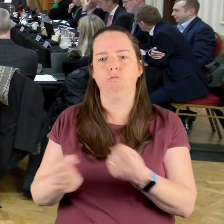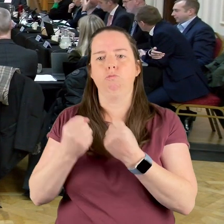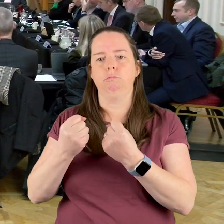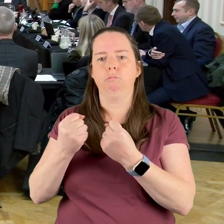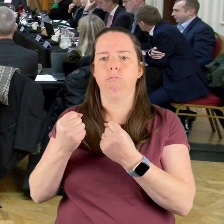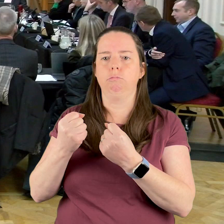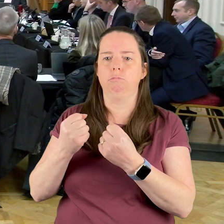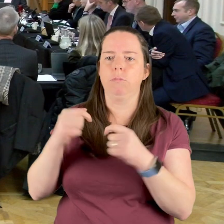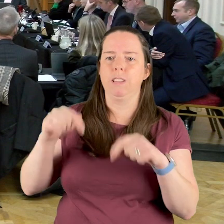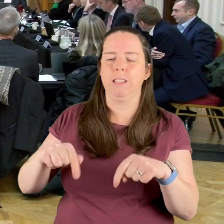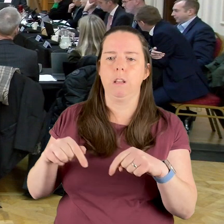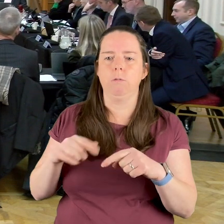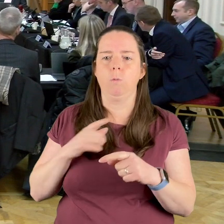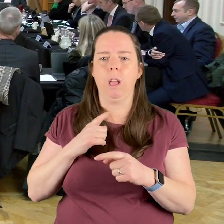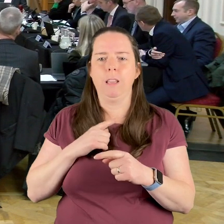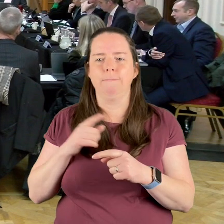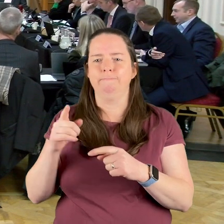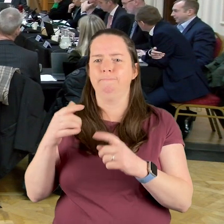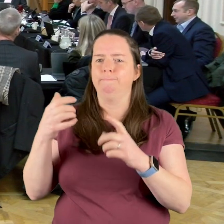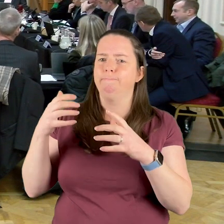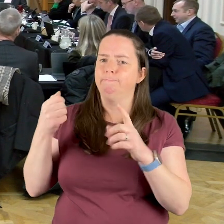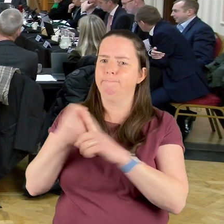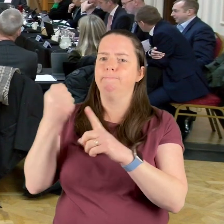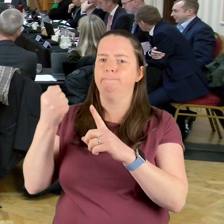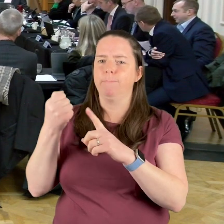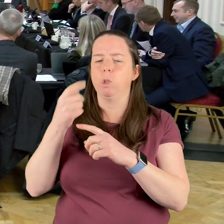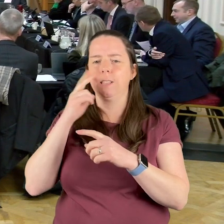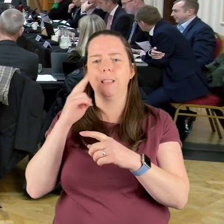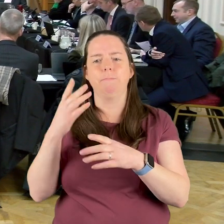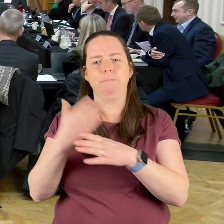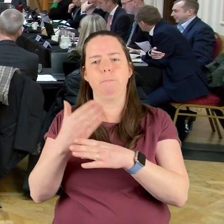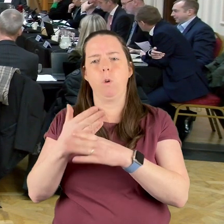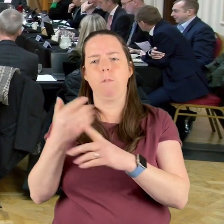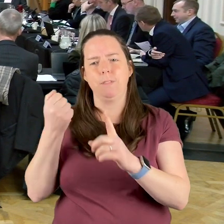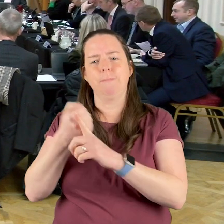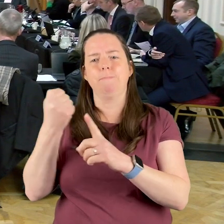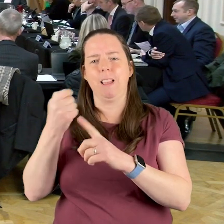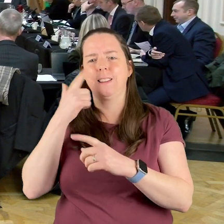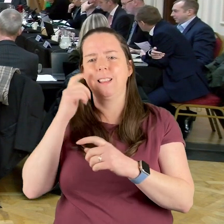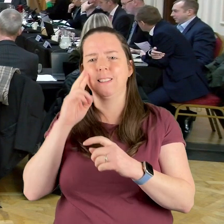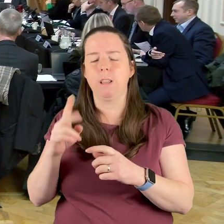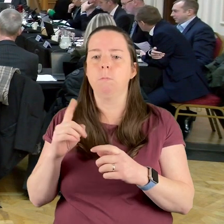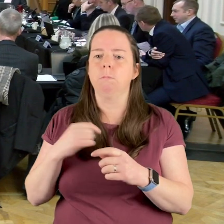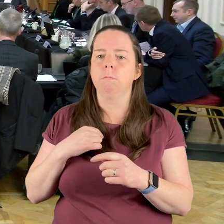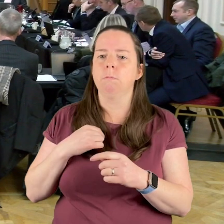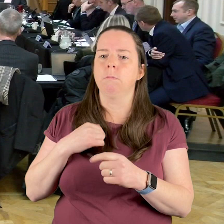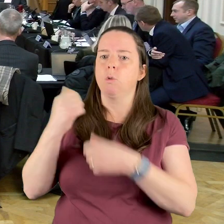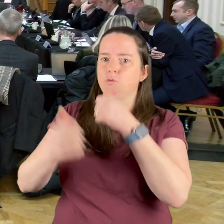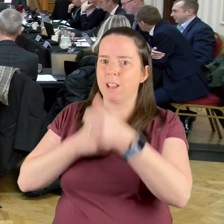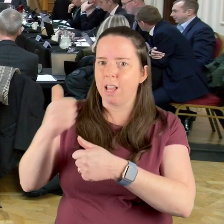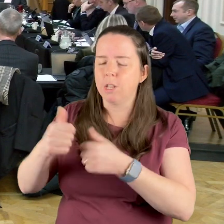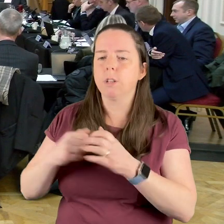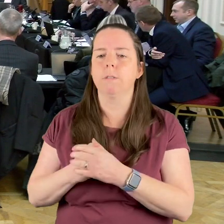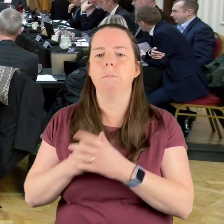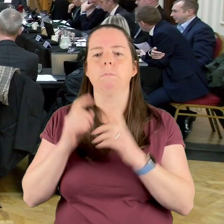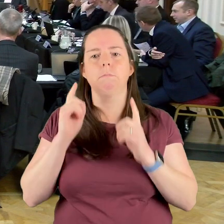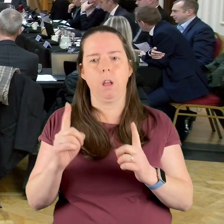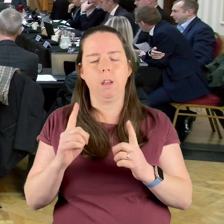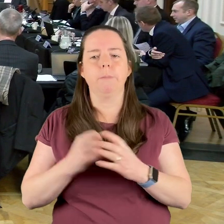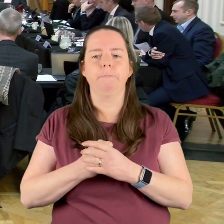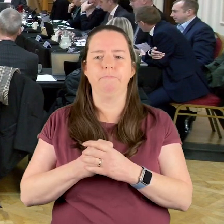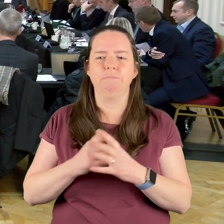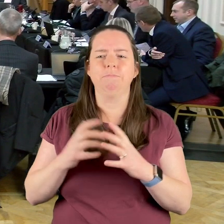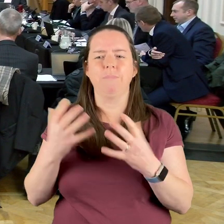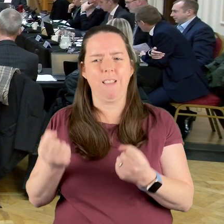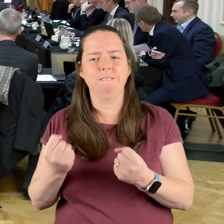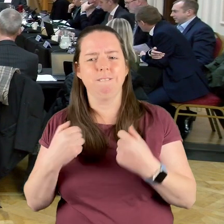massive. And actually, you could have probably strengthened that here, because I do think they've been huge. And you can see the impact on performance. So